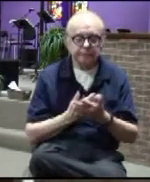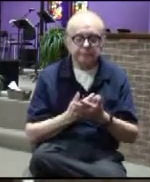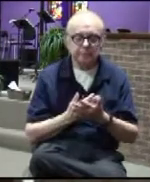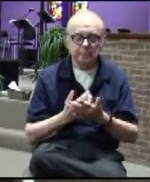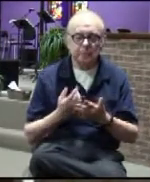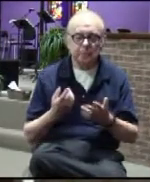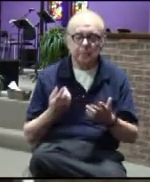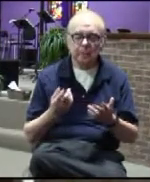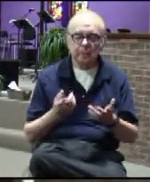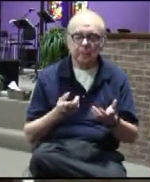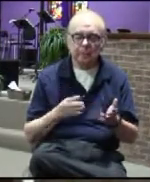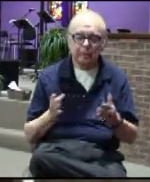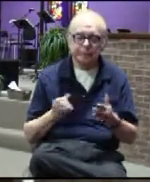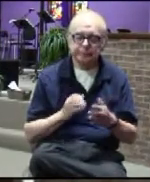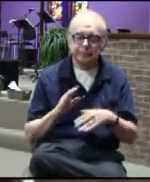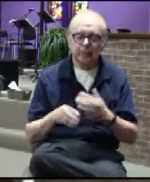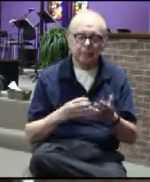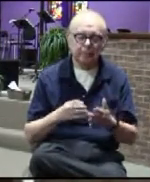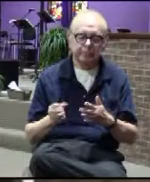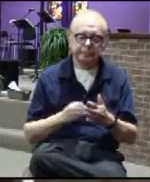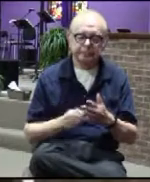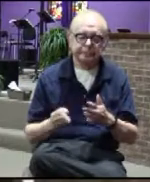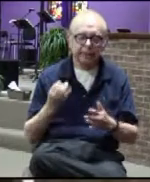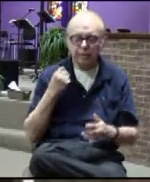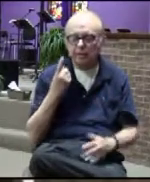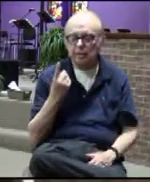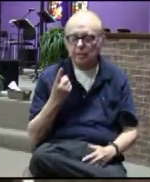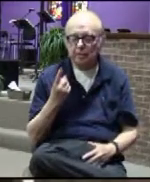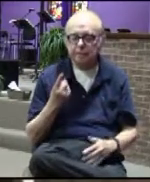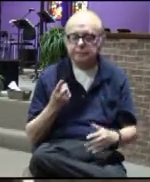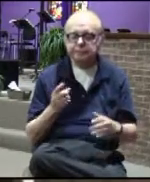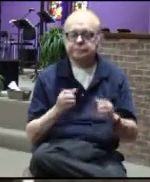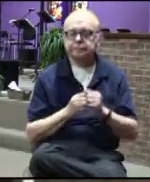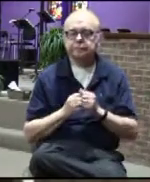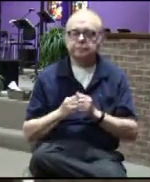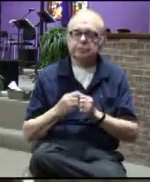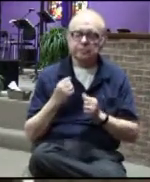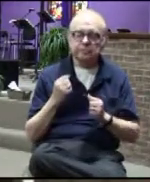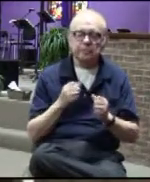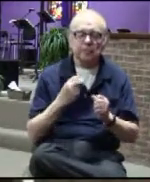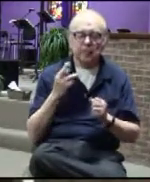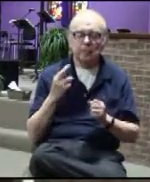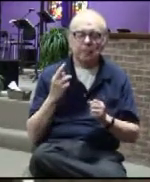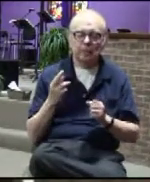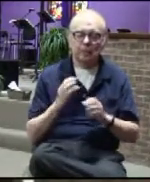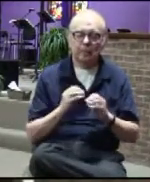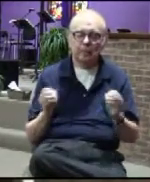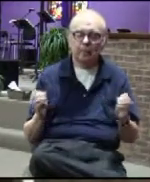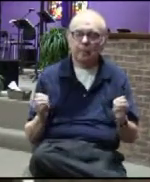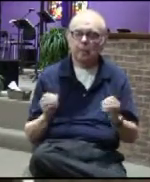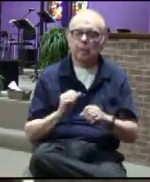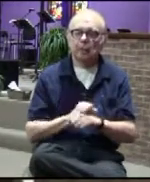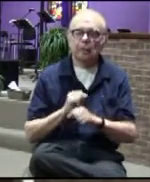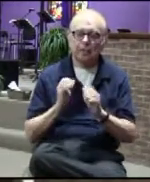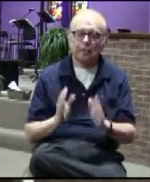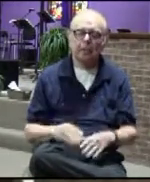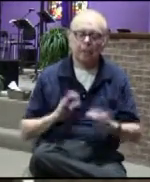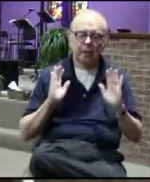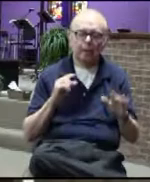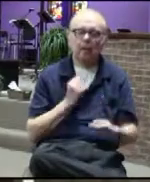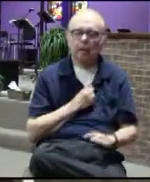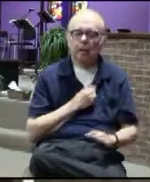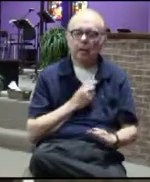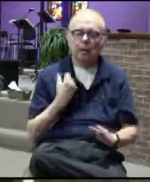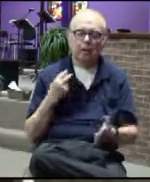we were singing all of the songs today I don't know if you realize we put them together for certain reasons you're no longer slaves amazing grace